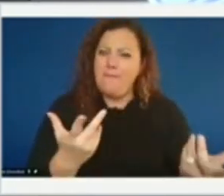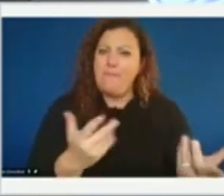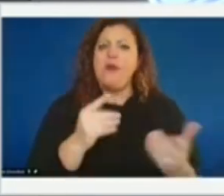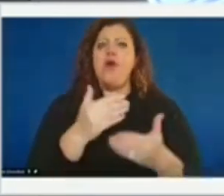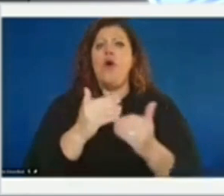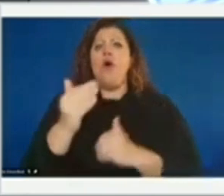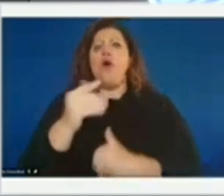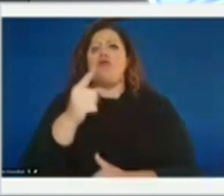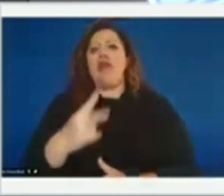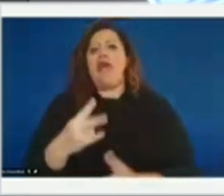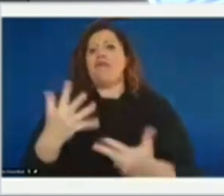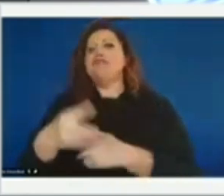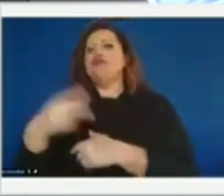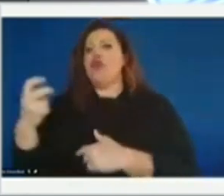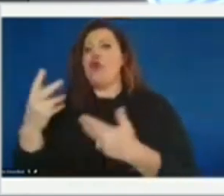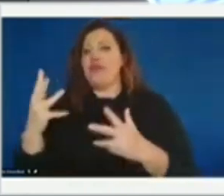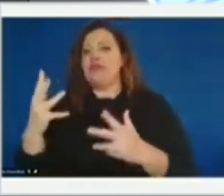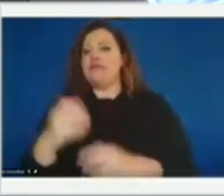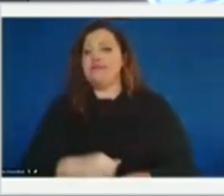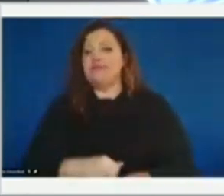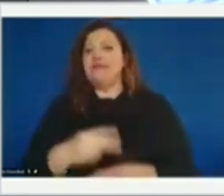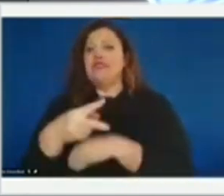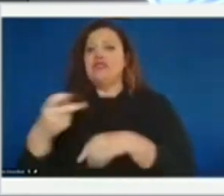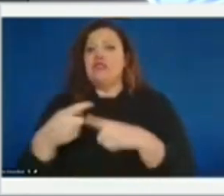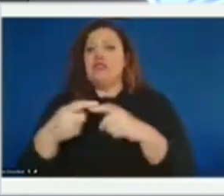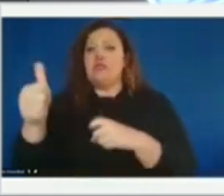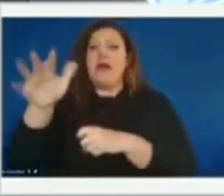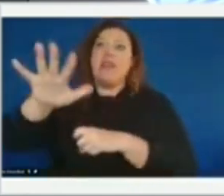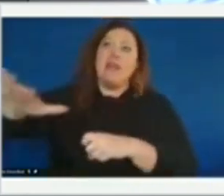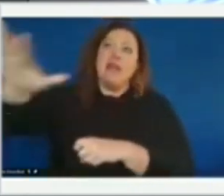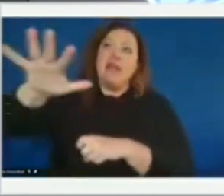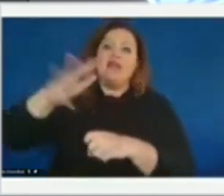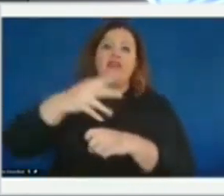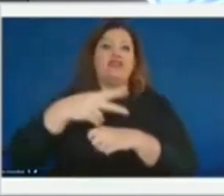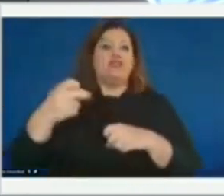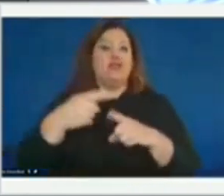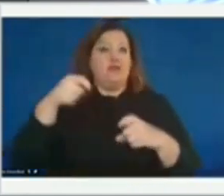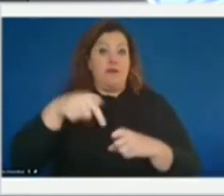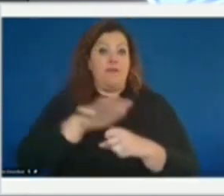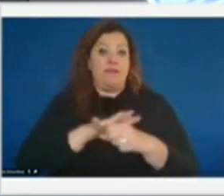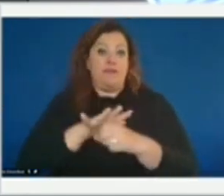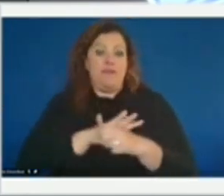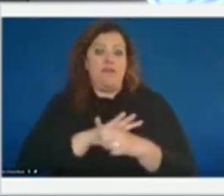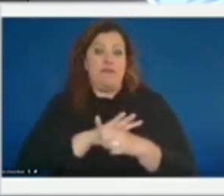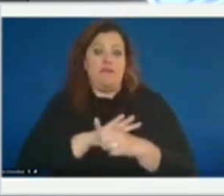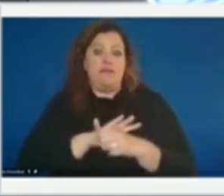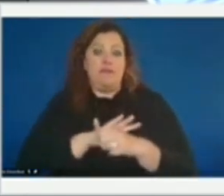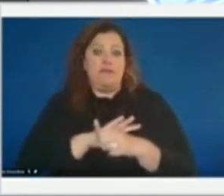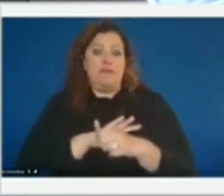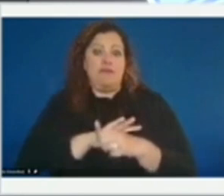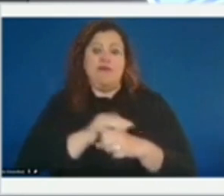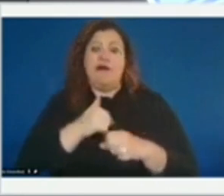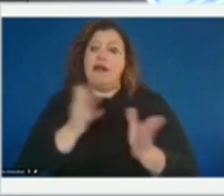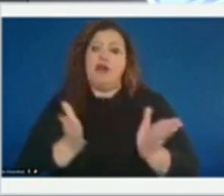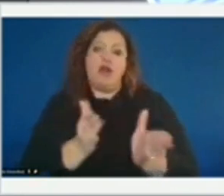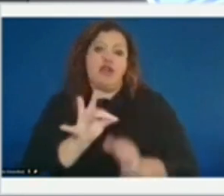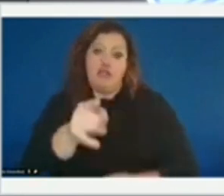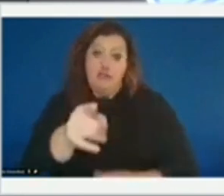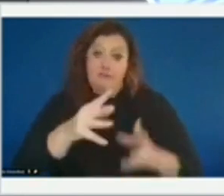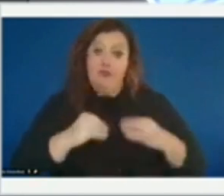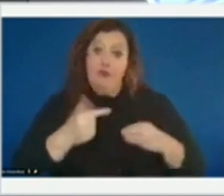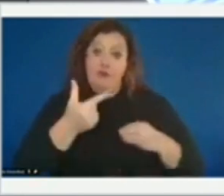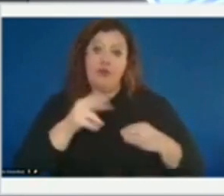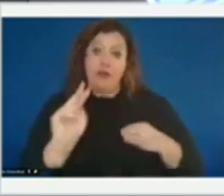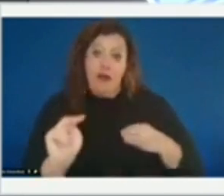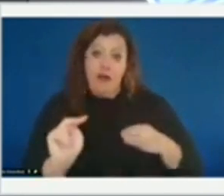stolen. Stolen out of other jurisdictions or stolen out of this jurisdiction. I urge you, if you own a gun, if you